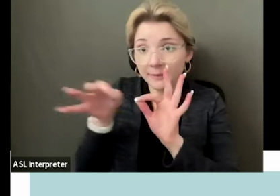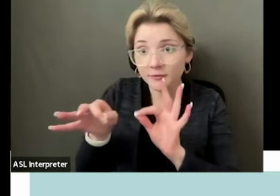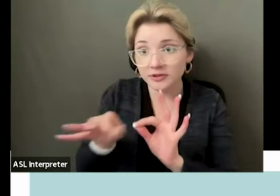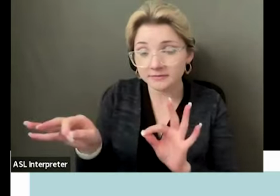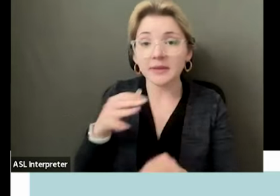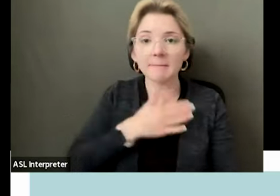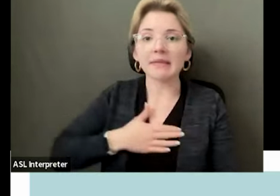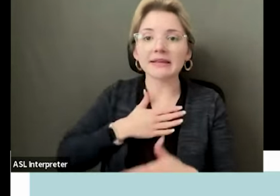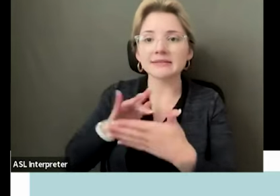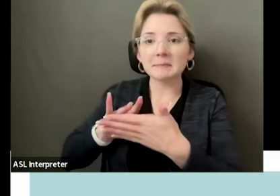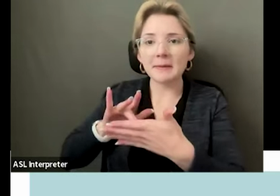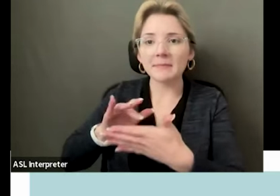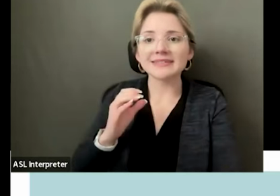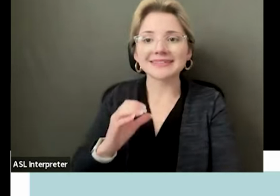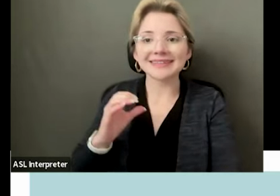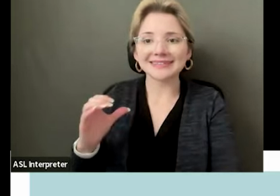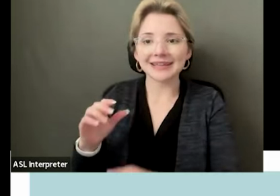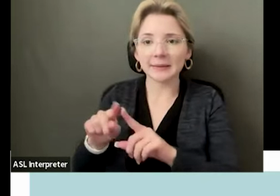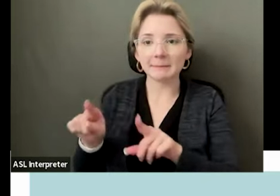your toolbar.